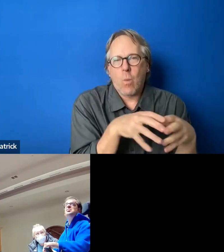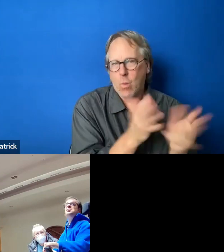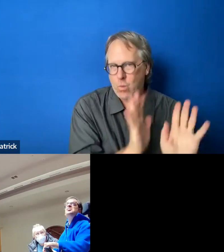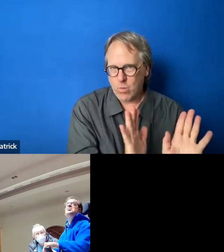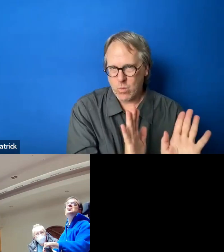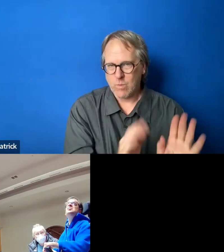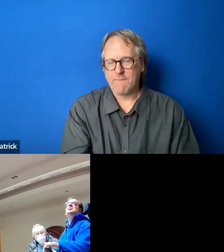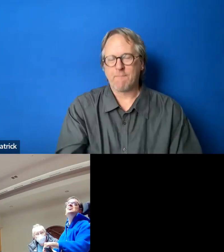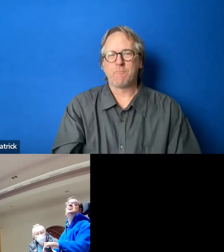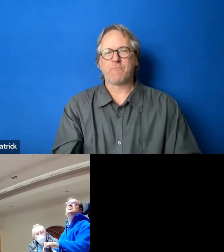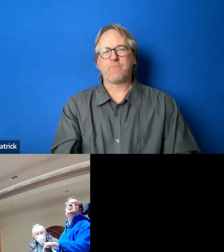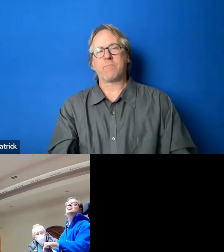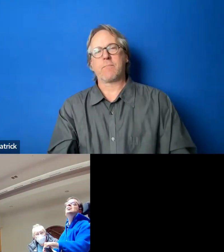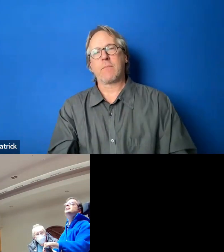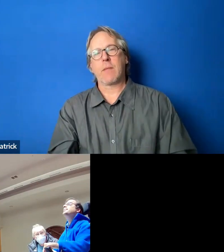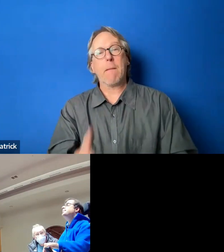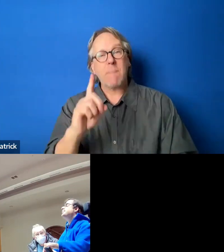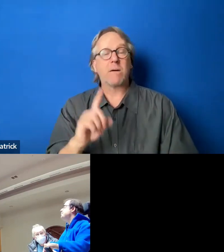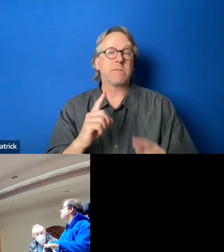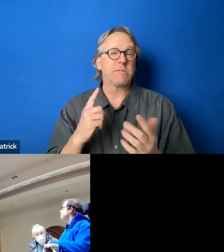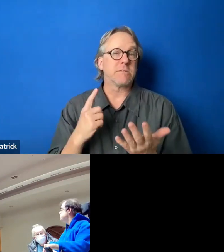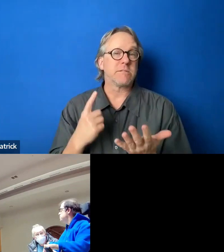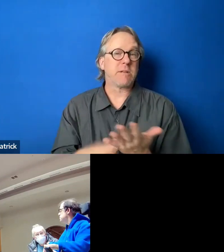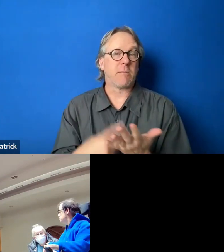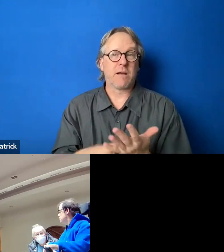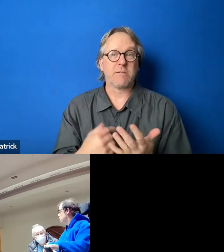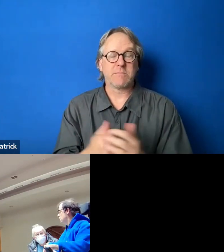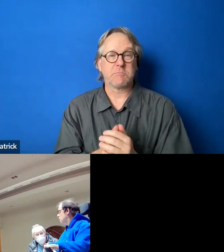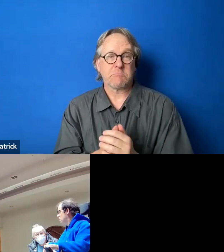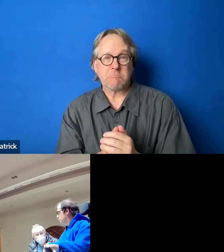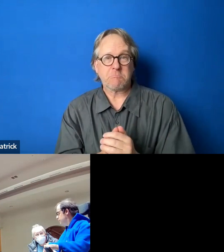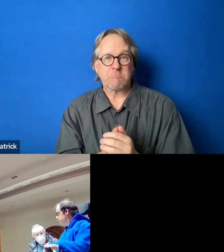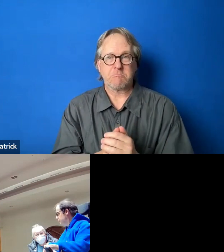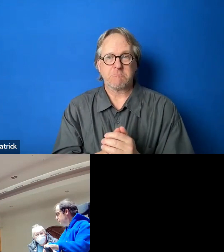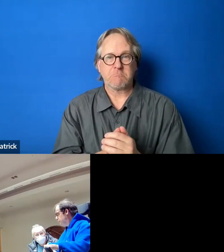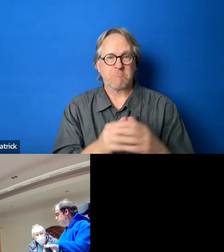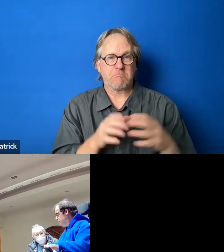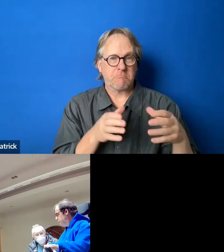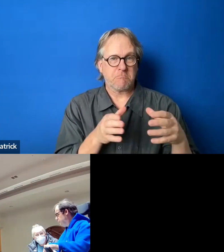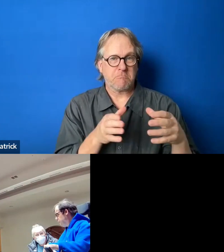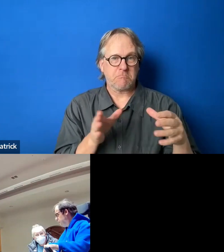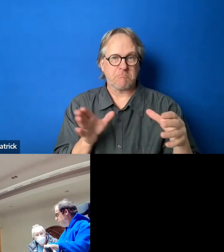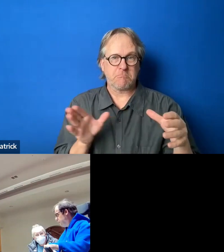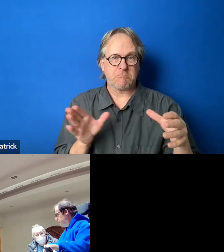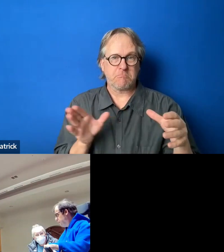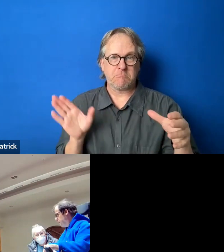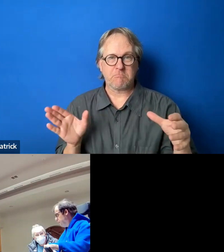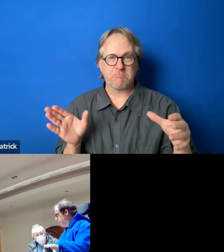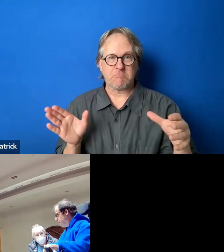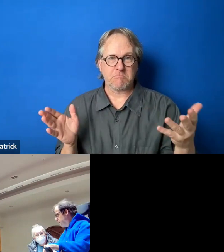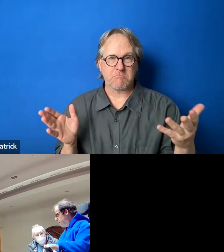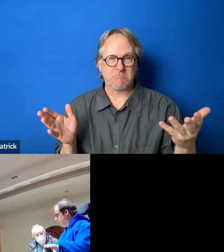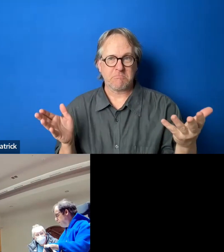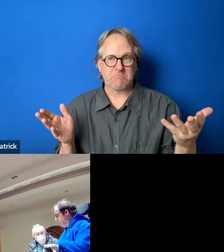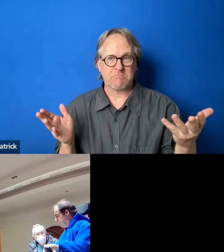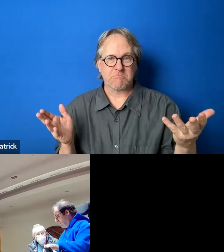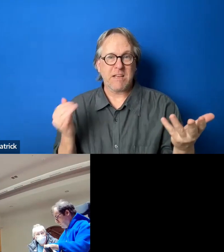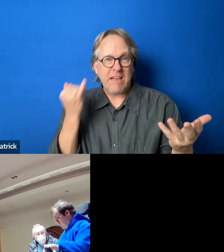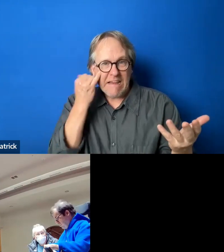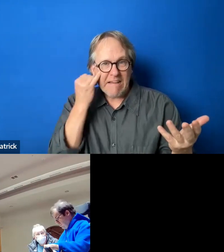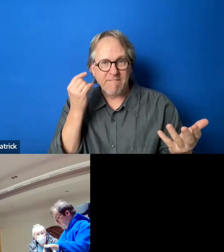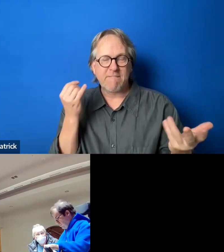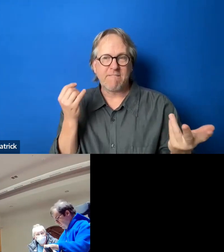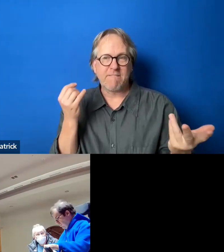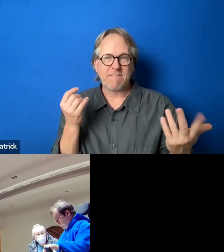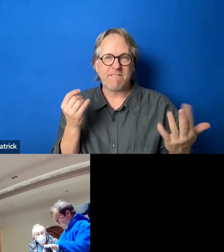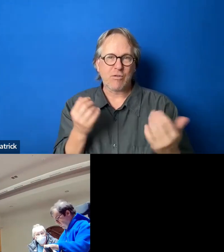And sometimes it's great in those spaces if you've got the right mix